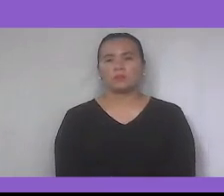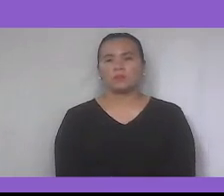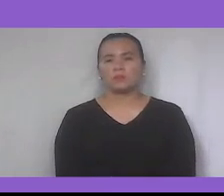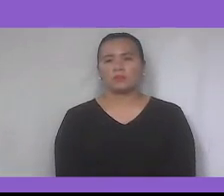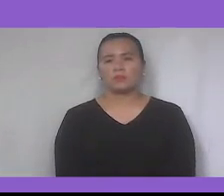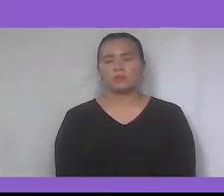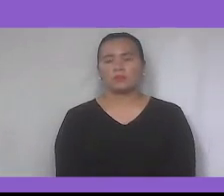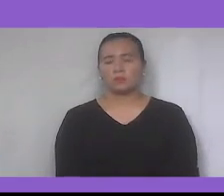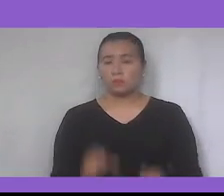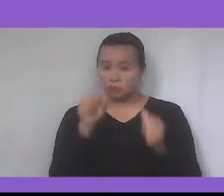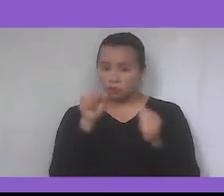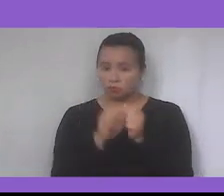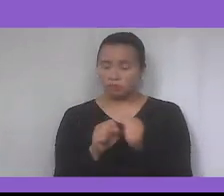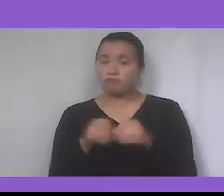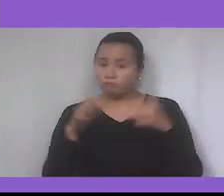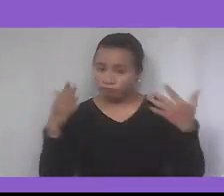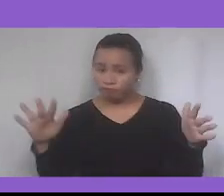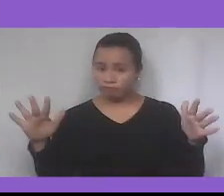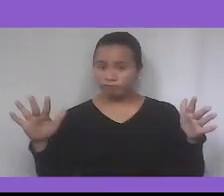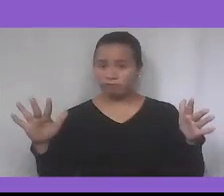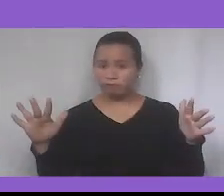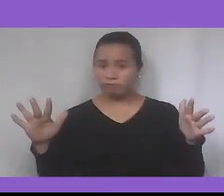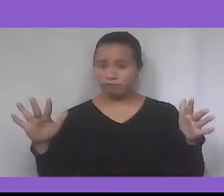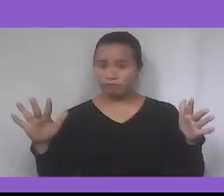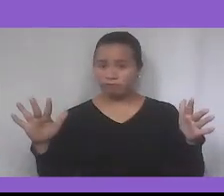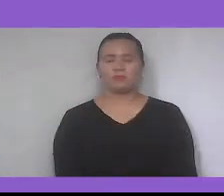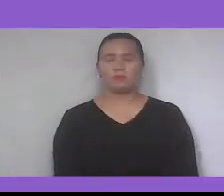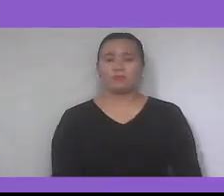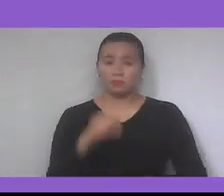click apply.